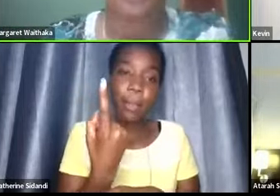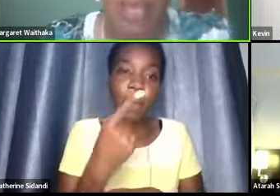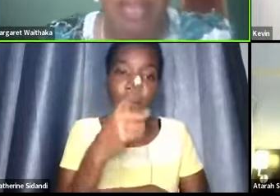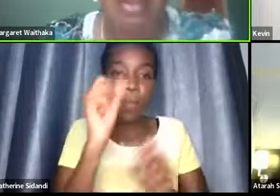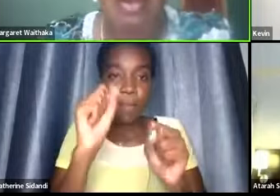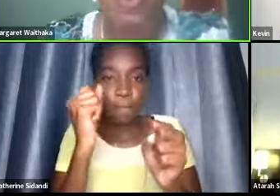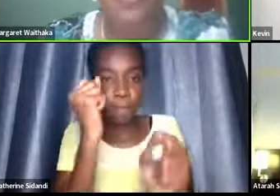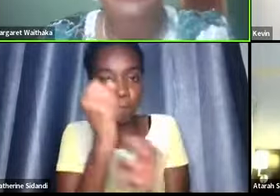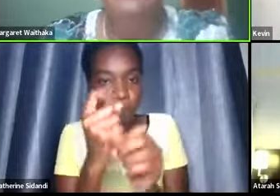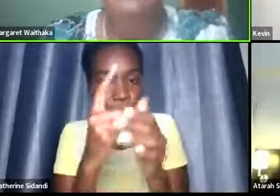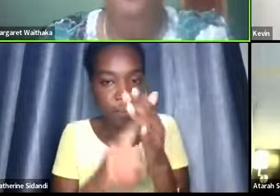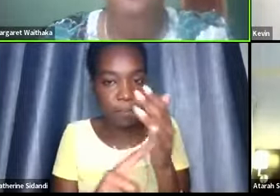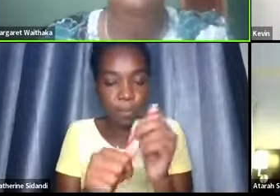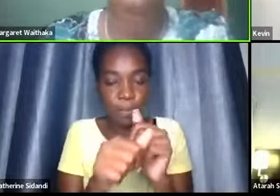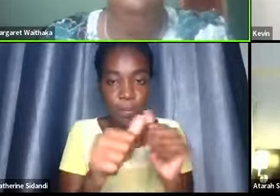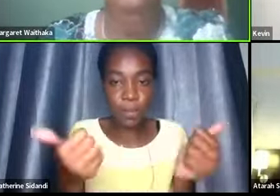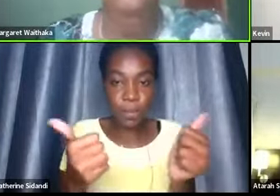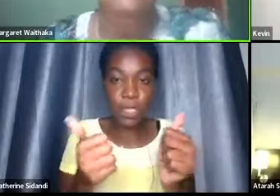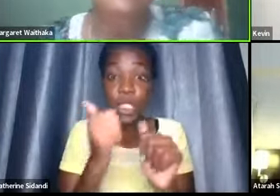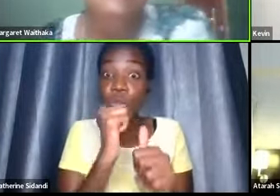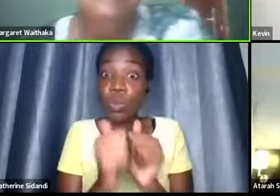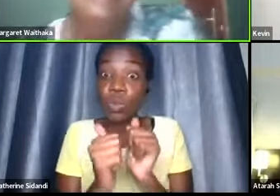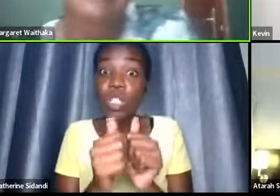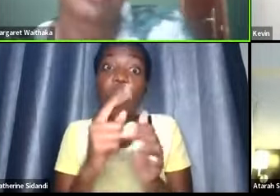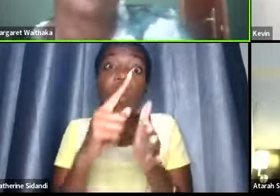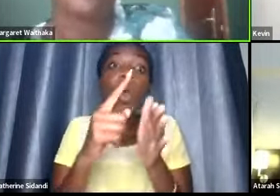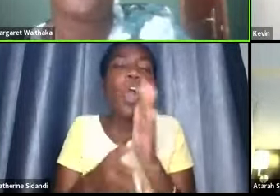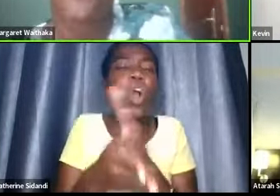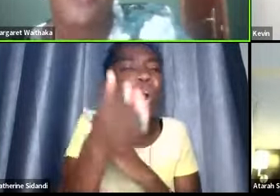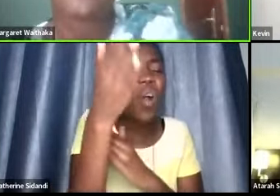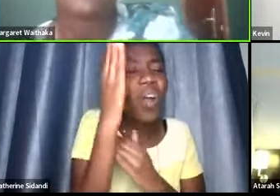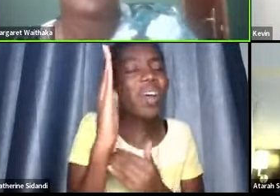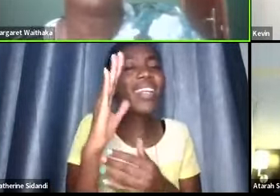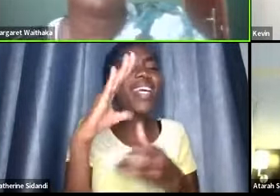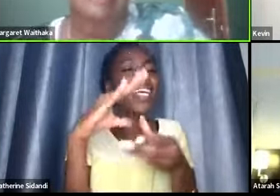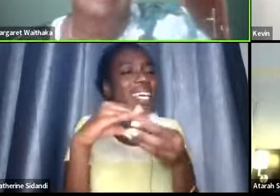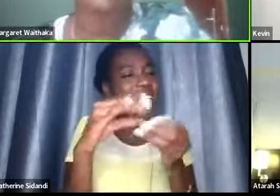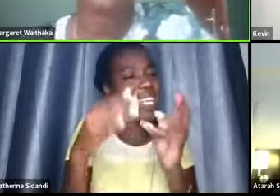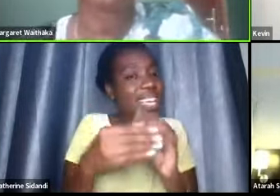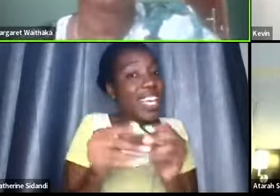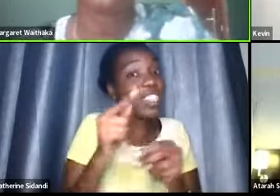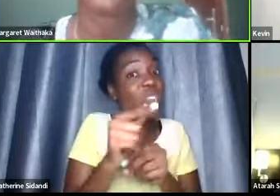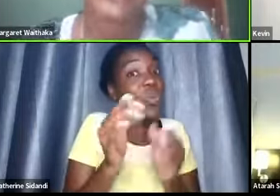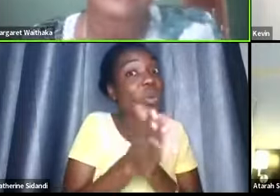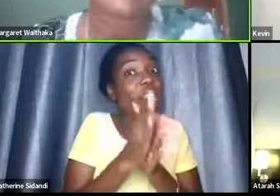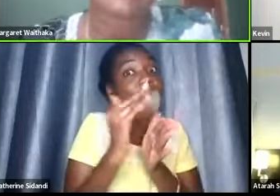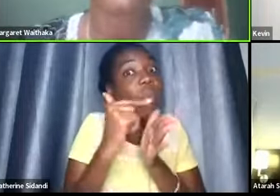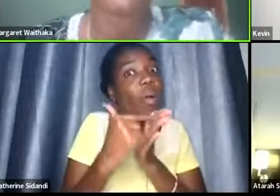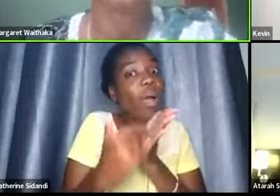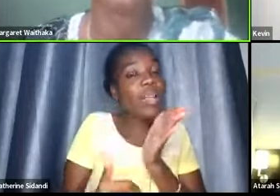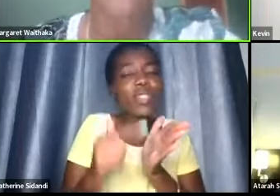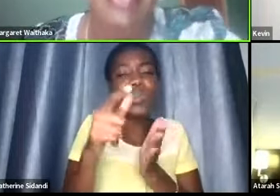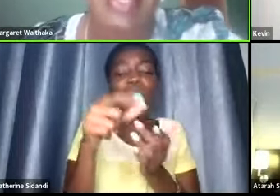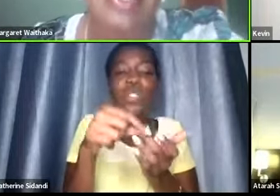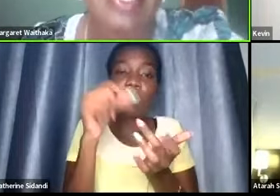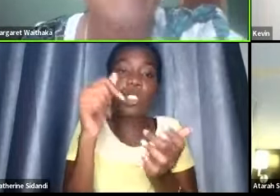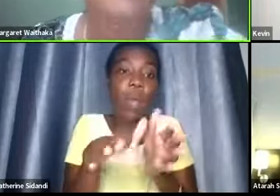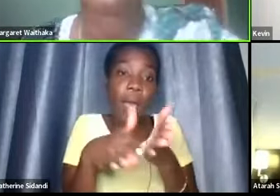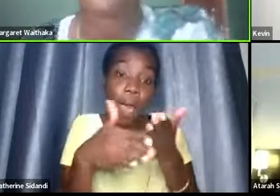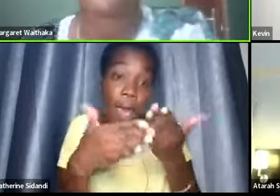so well? Which is, what did God create you with internally? What is your uniqueness? How are you